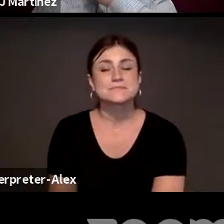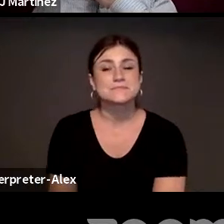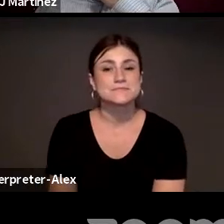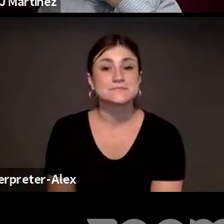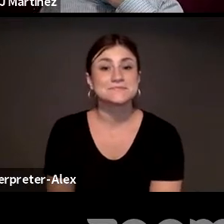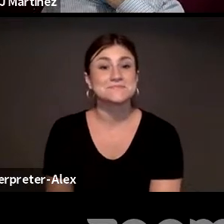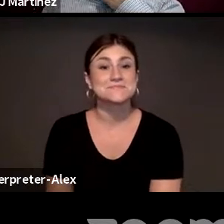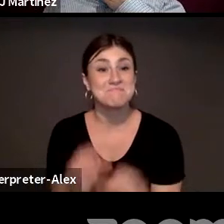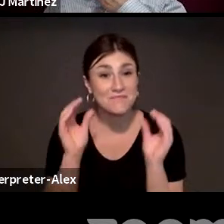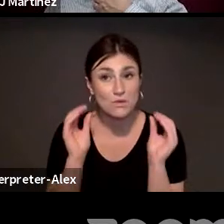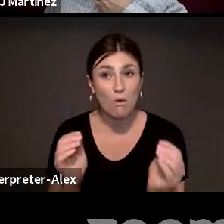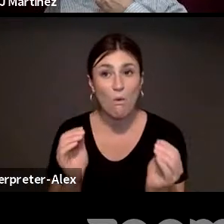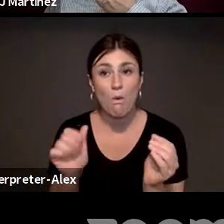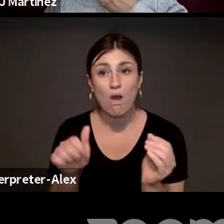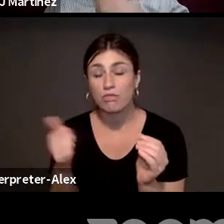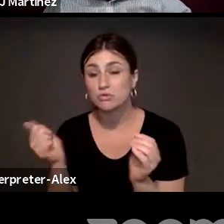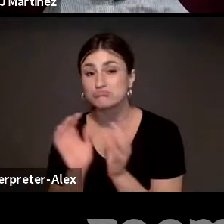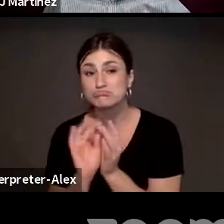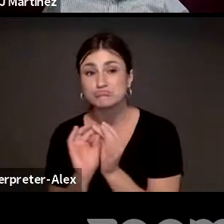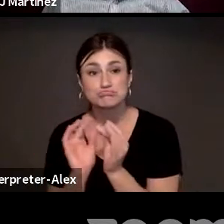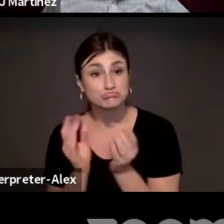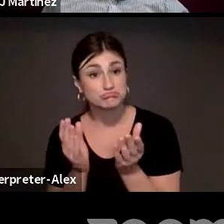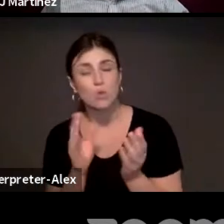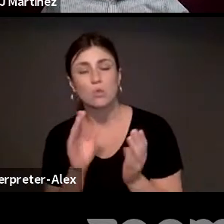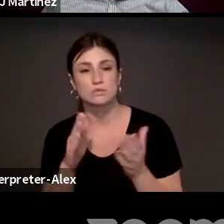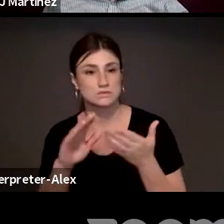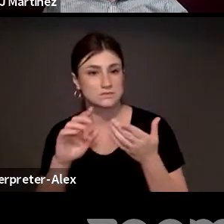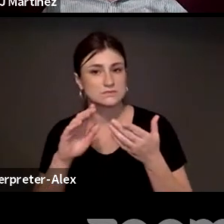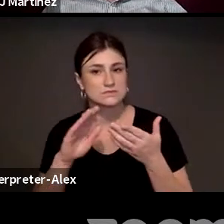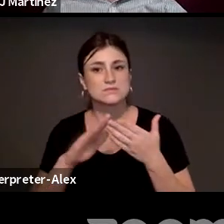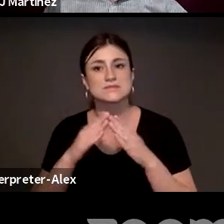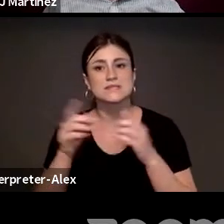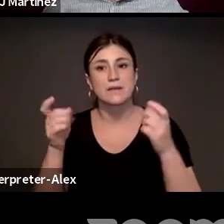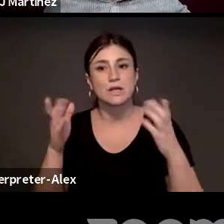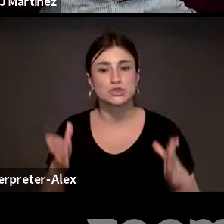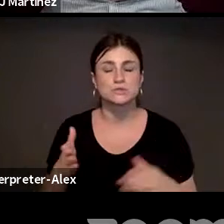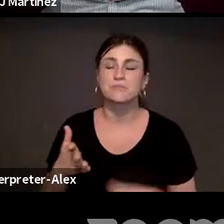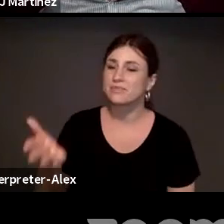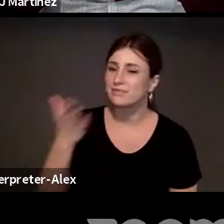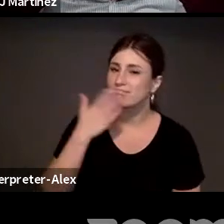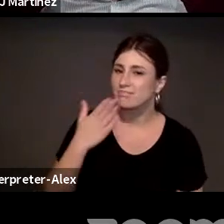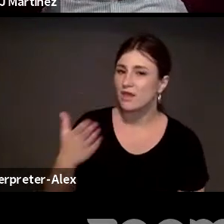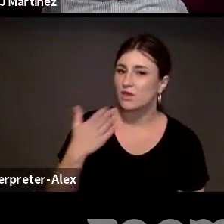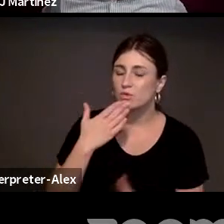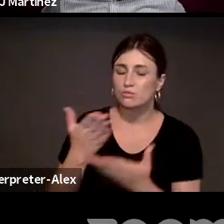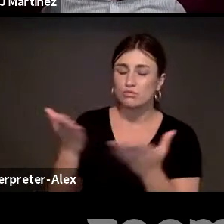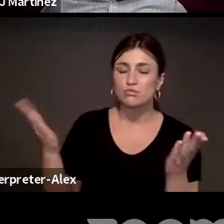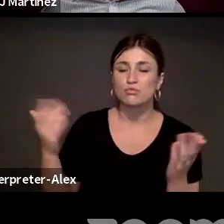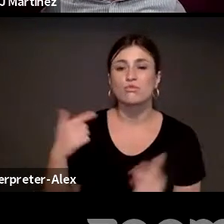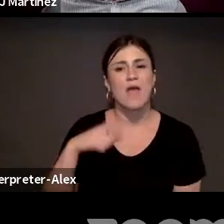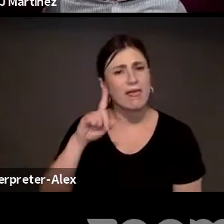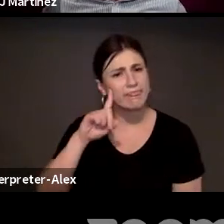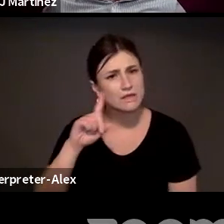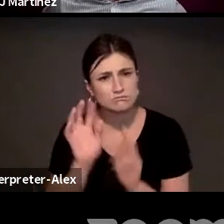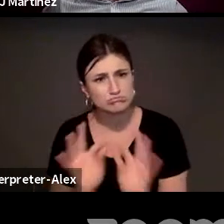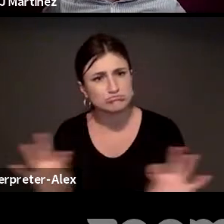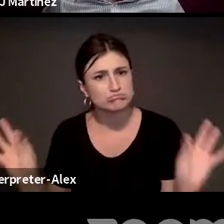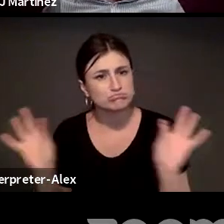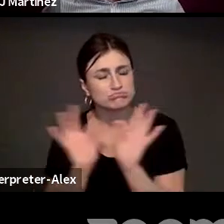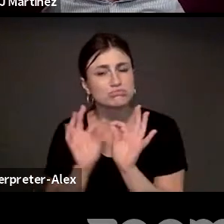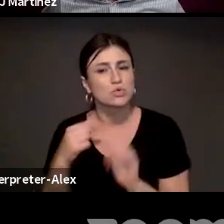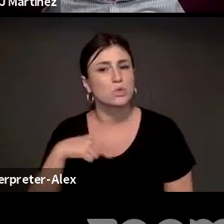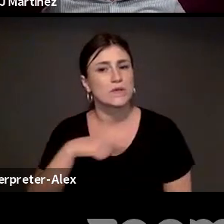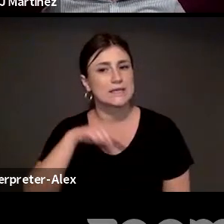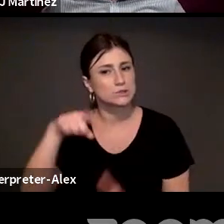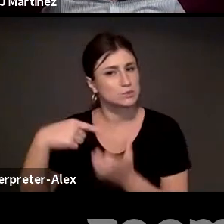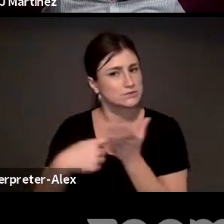All right. Seeing no further, city manager, go ahead. Yes, thank you, Honorable Mayor, members of the governing body. I think that's very important that we need to address, as well